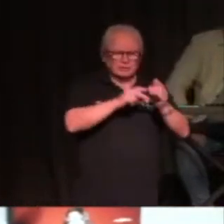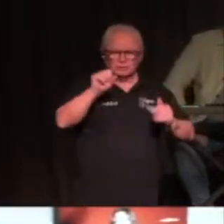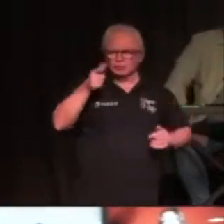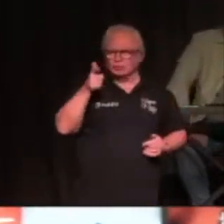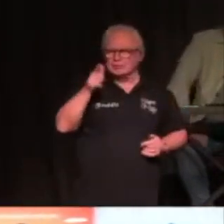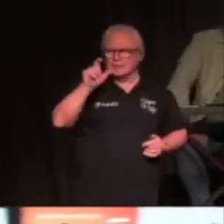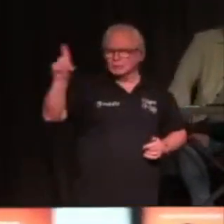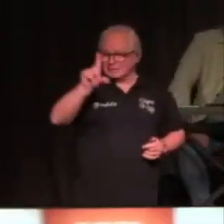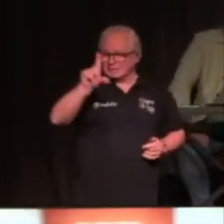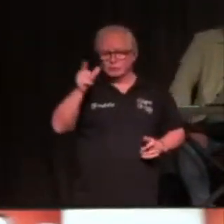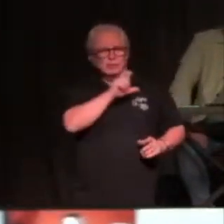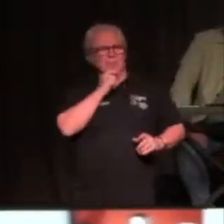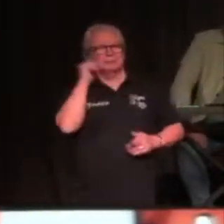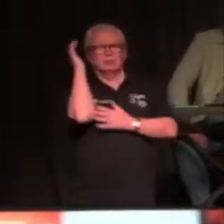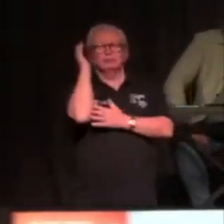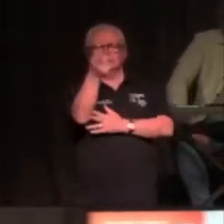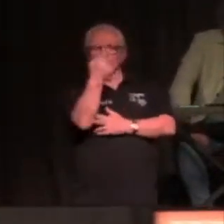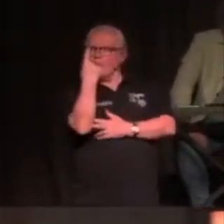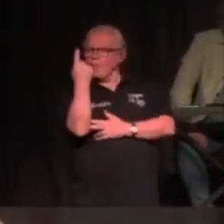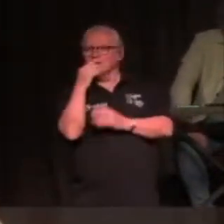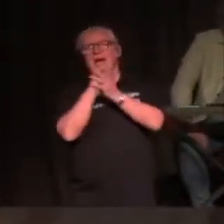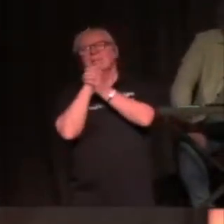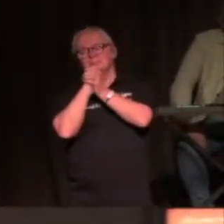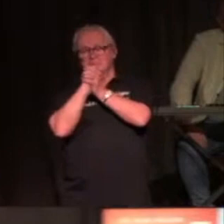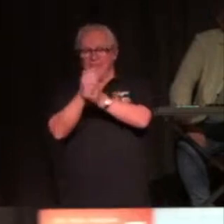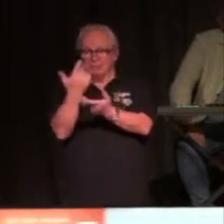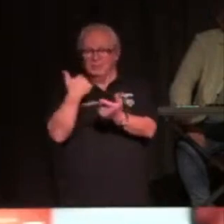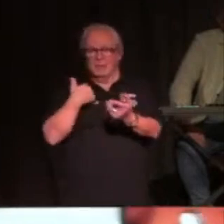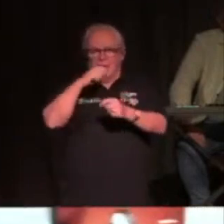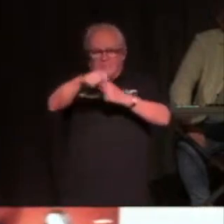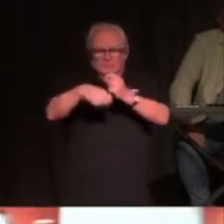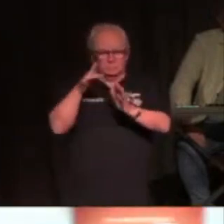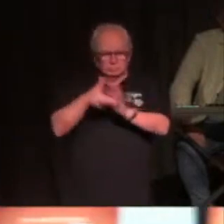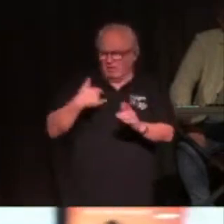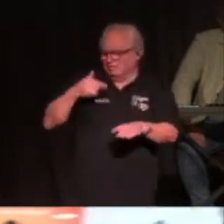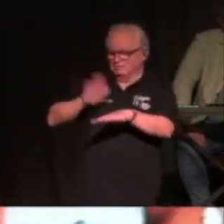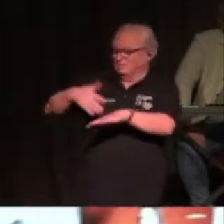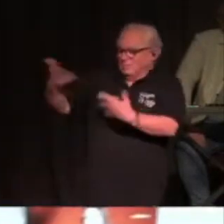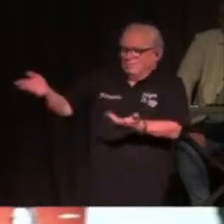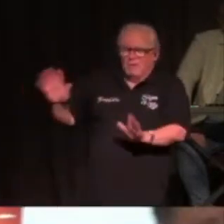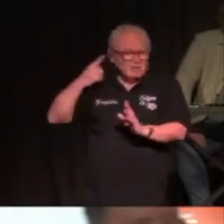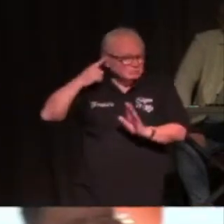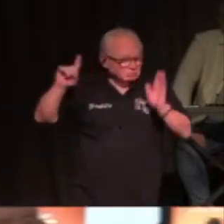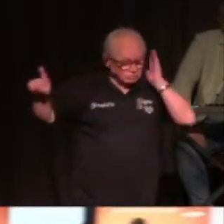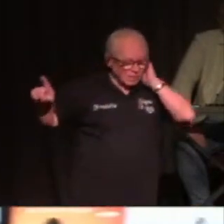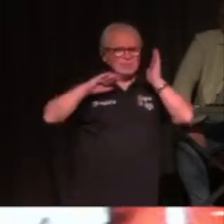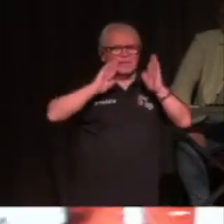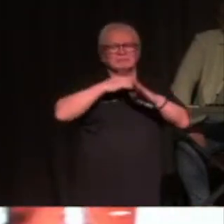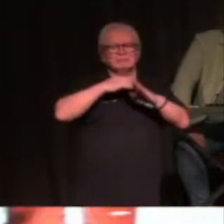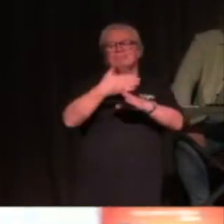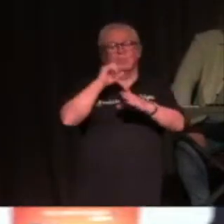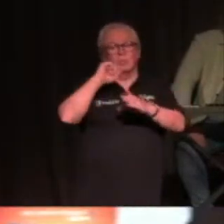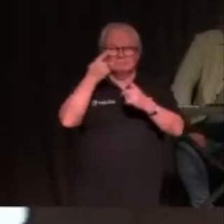when the pastor gave that call and that appeal for me to step into it, and I didn't do it. And there will be weeping, gnashing of